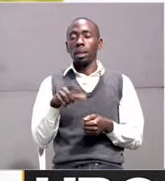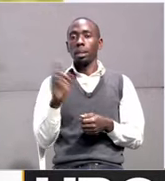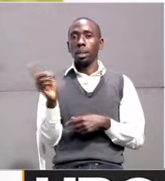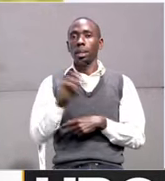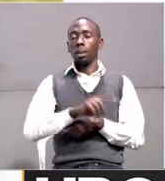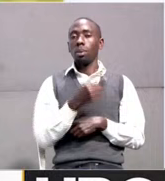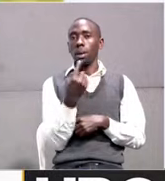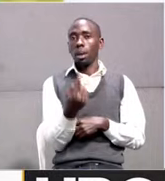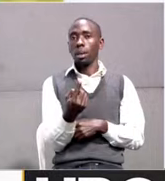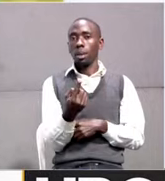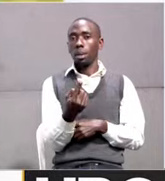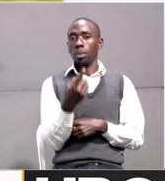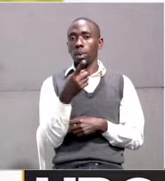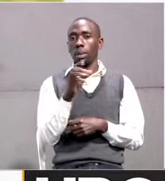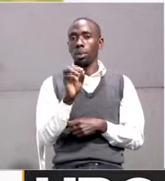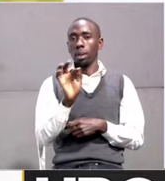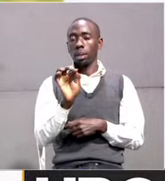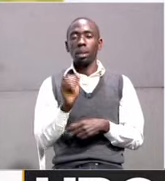the poultry,